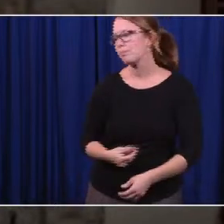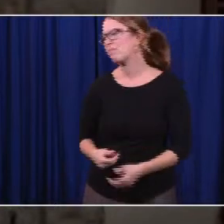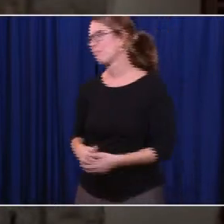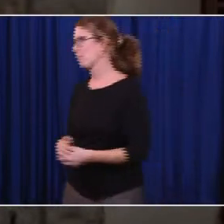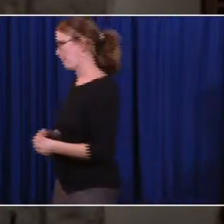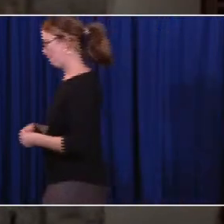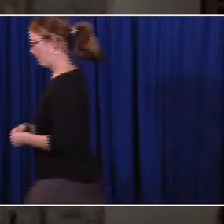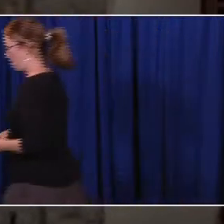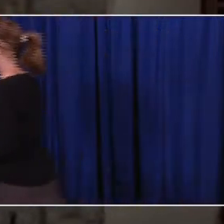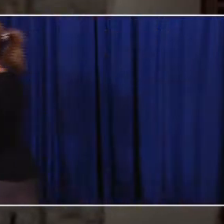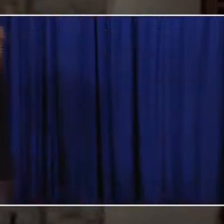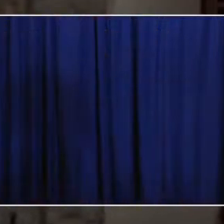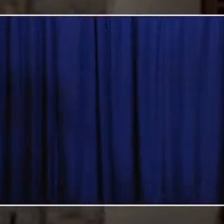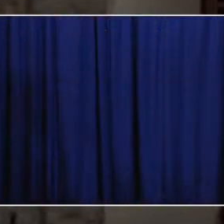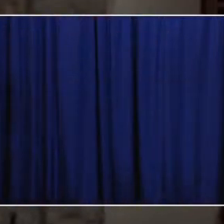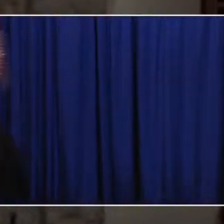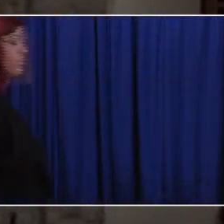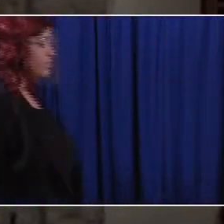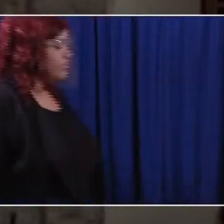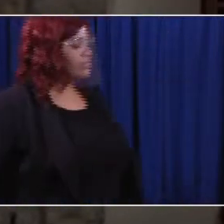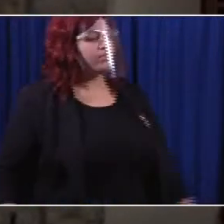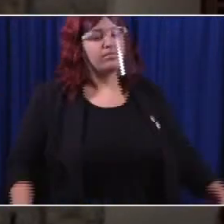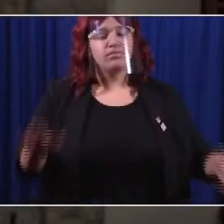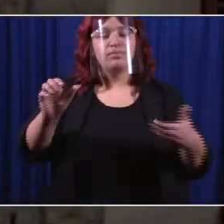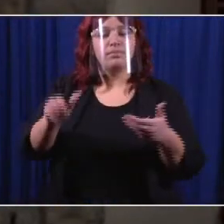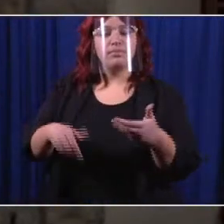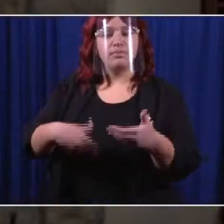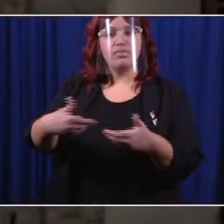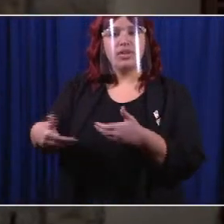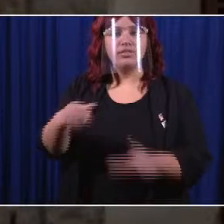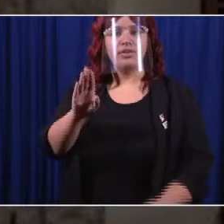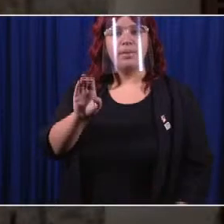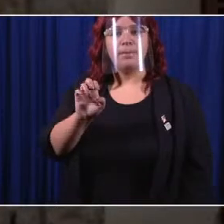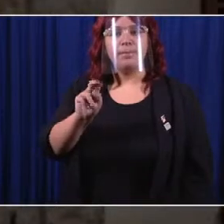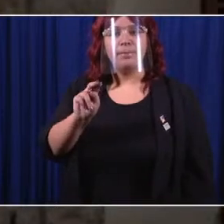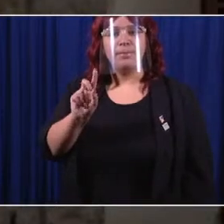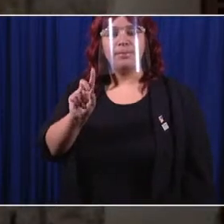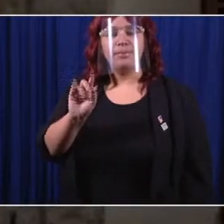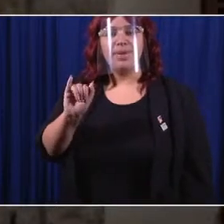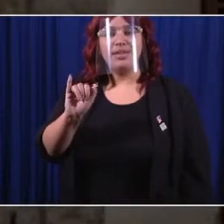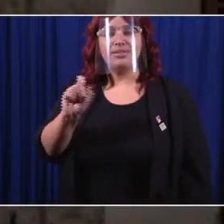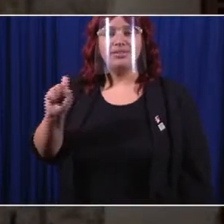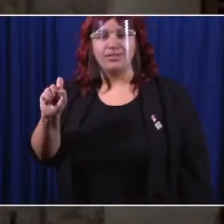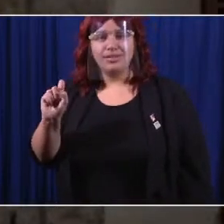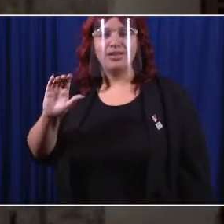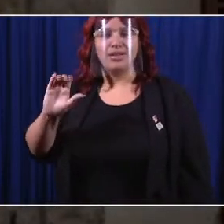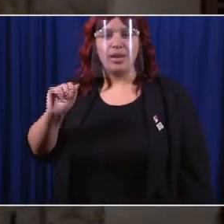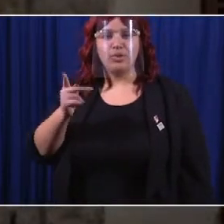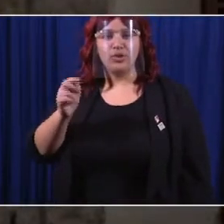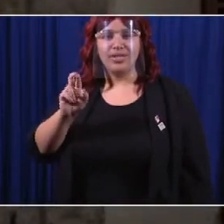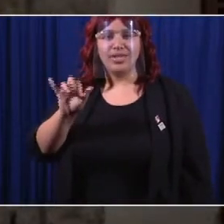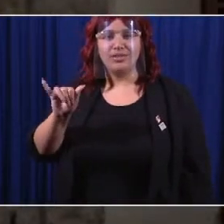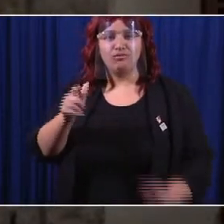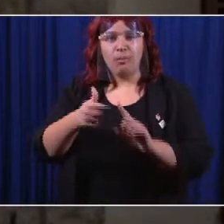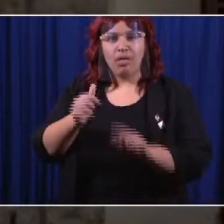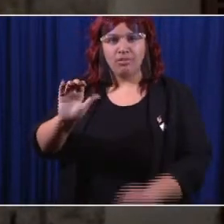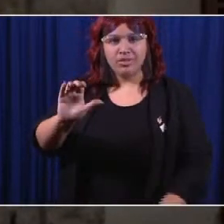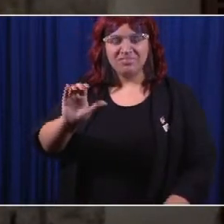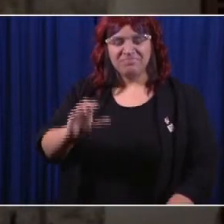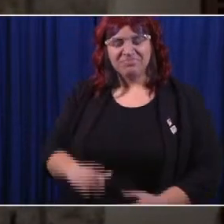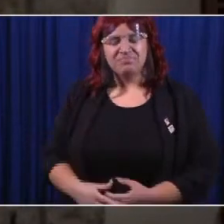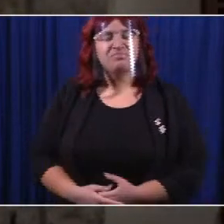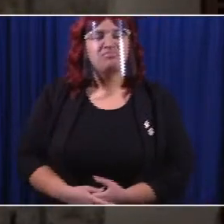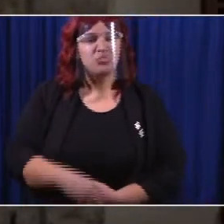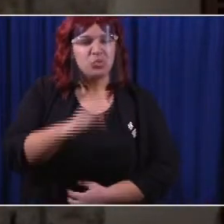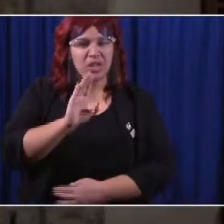is from Bennett Haberly at WBNS in Columbus. Hey, Governor. Good afternoon. Afternoon. Hey, I had